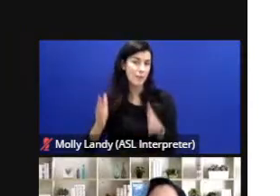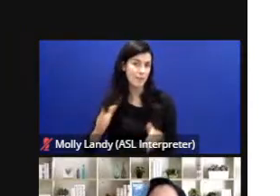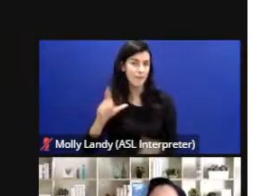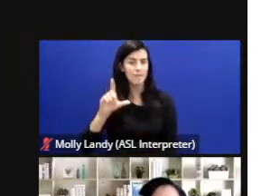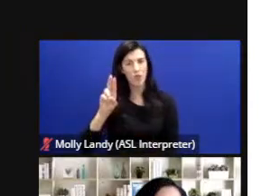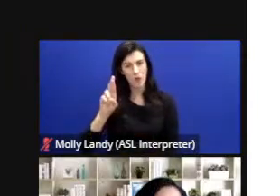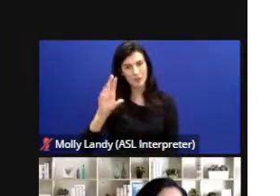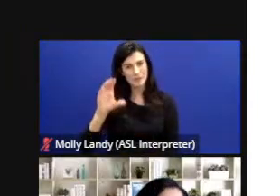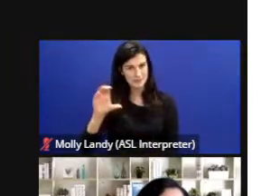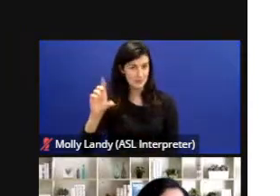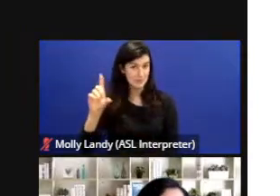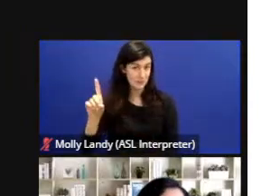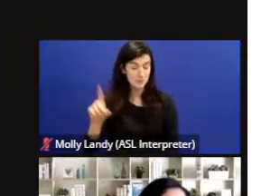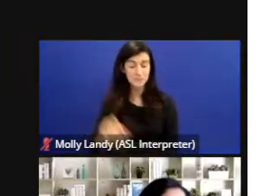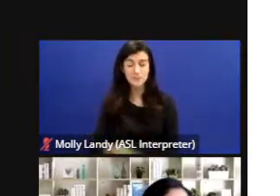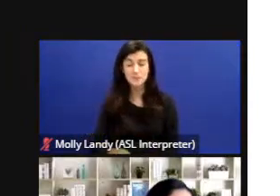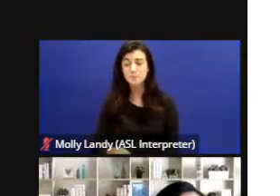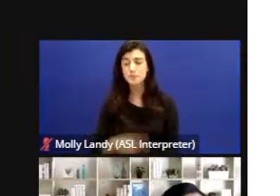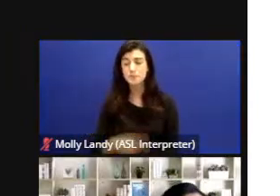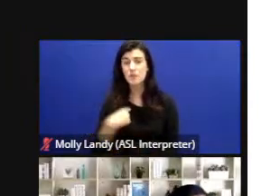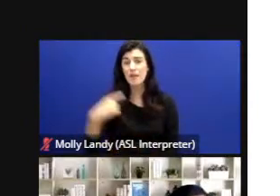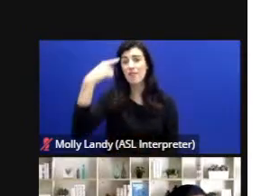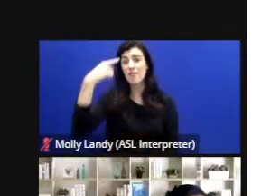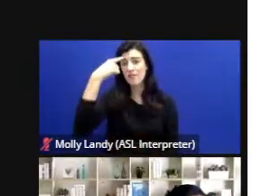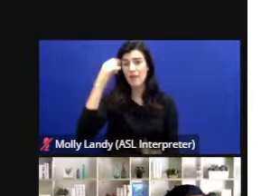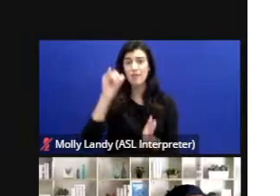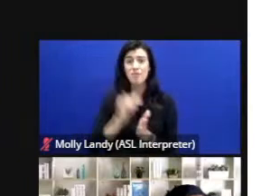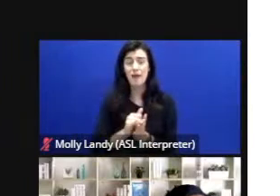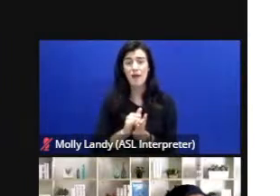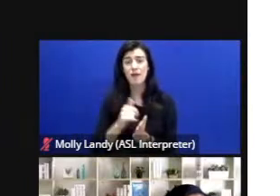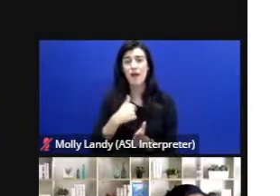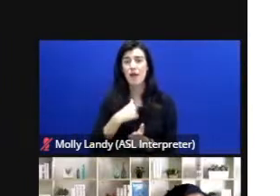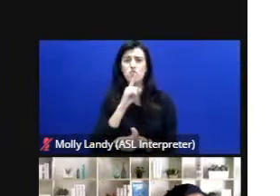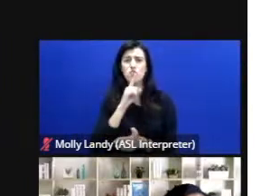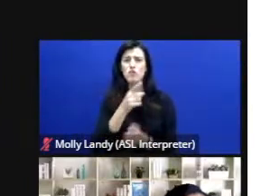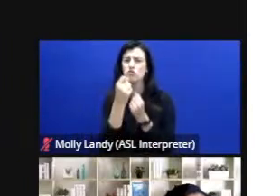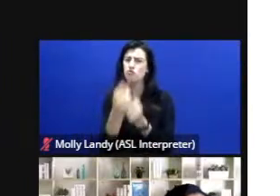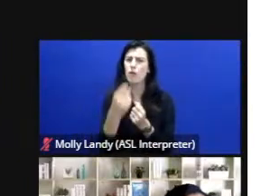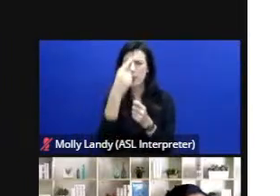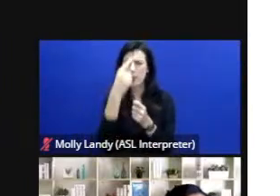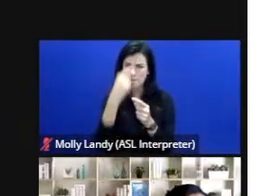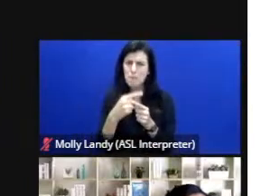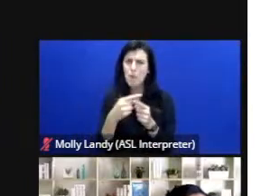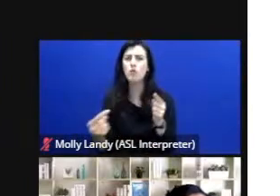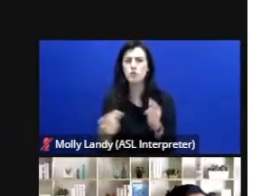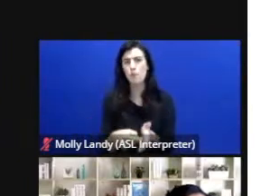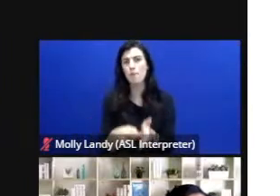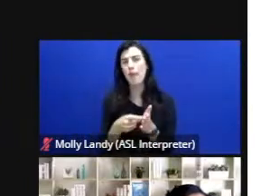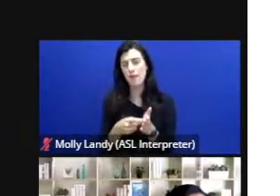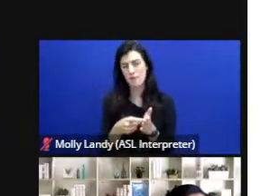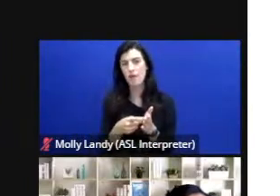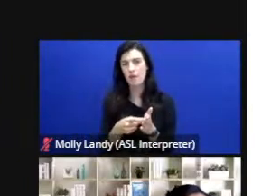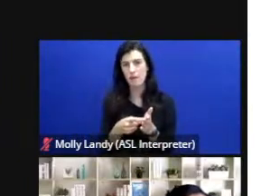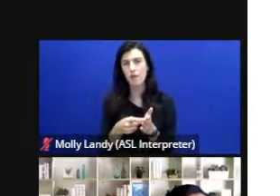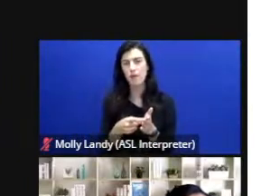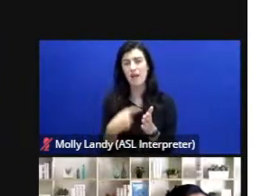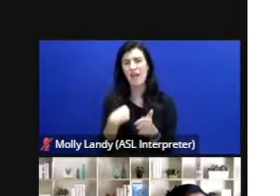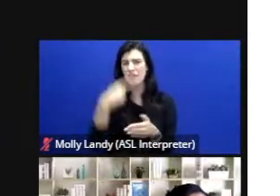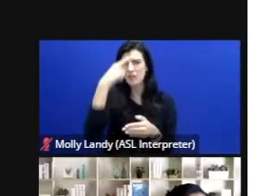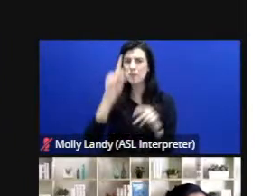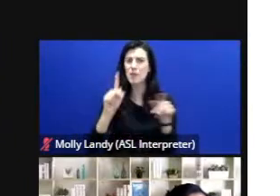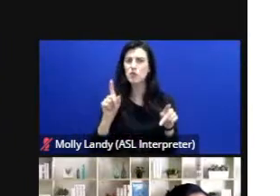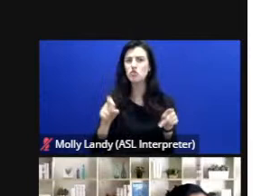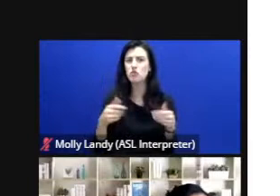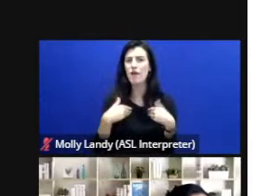LRCCD. And I think that I'm really strongly opposed to mandating it. I believe people should have the choice